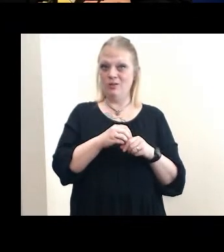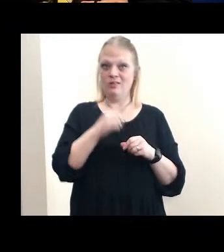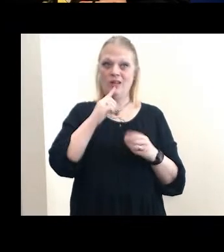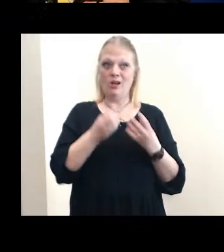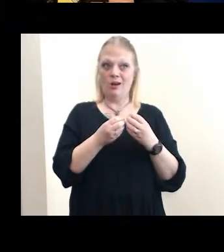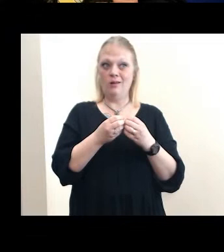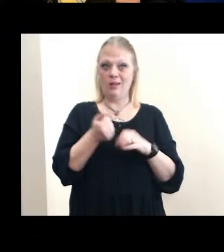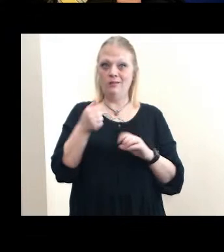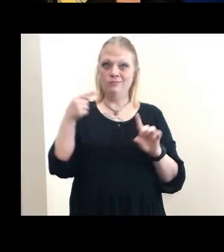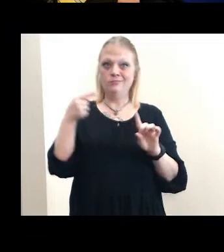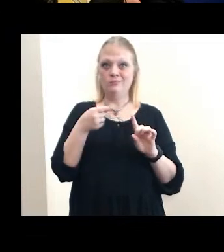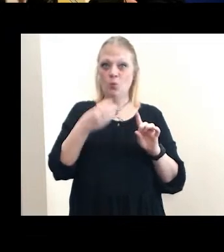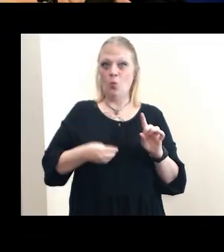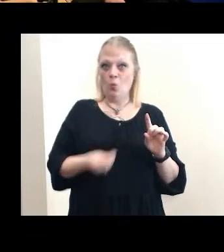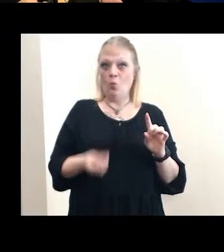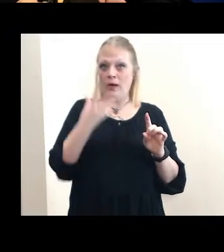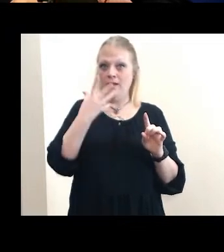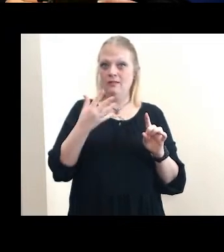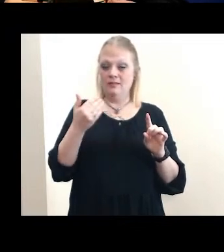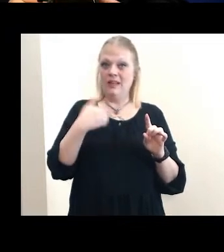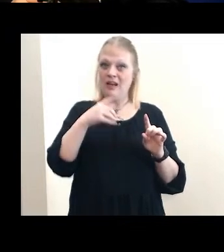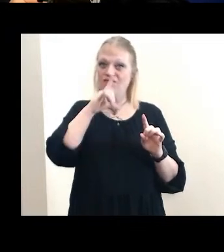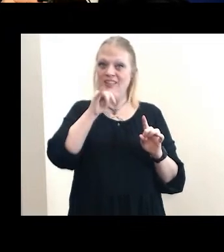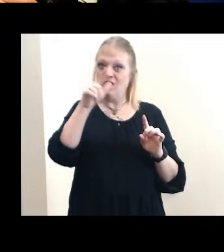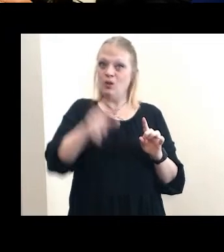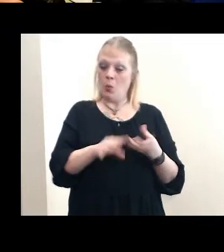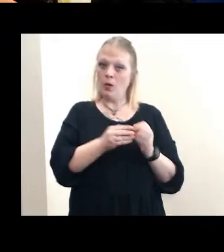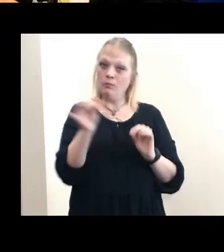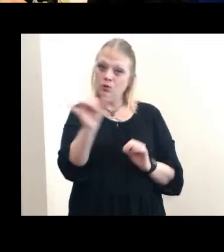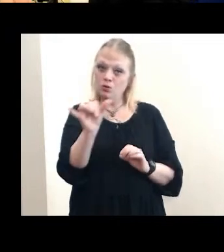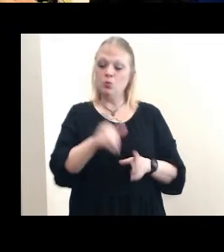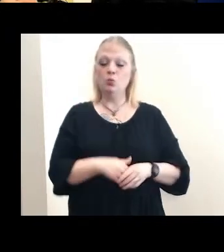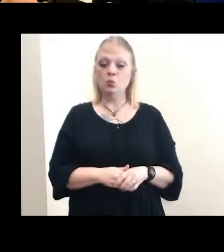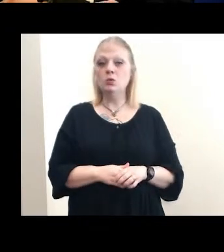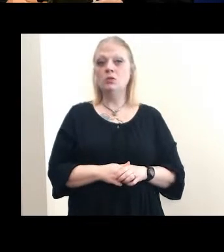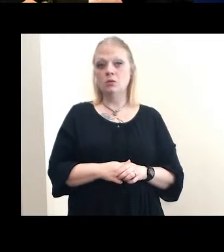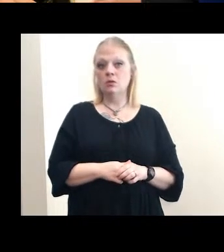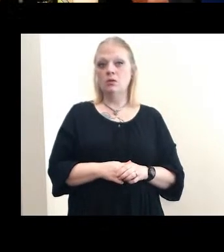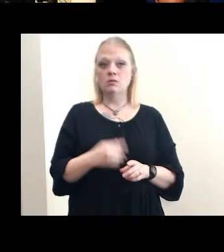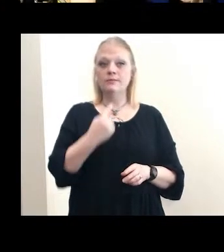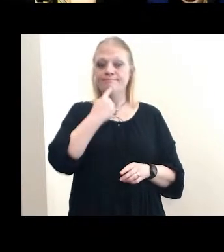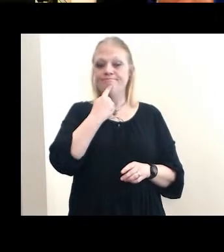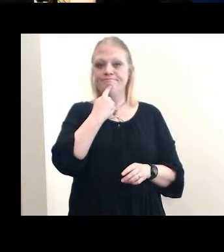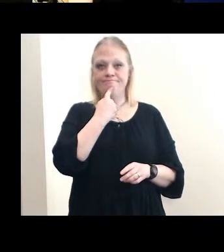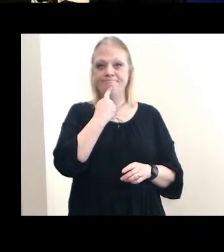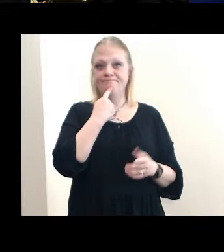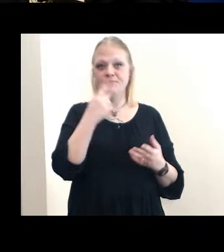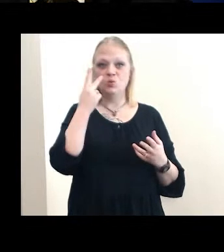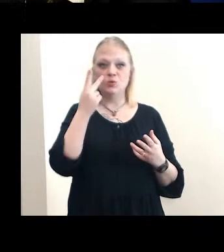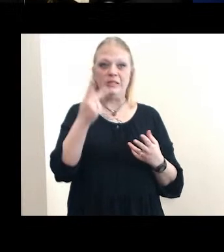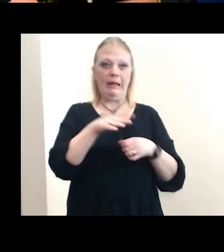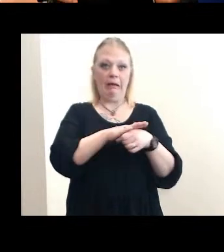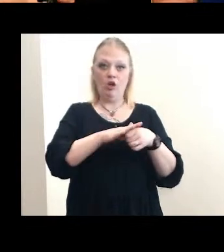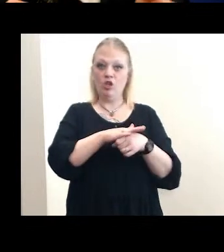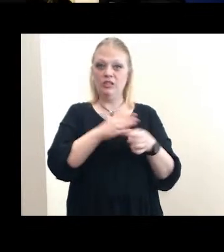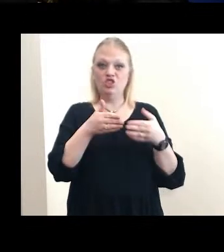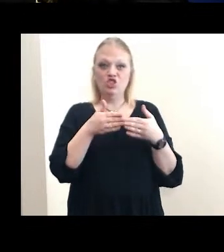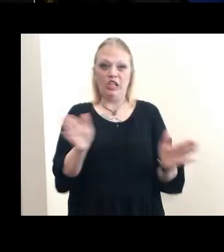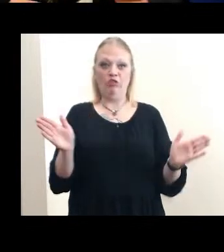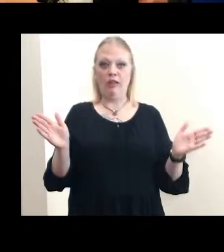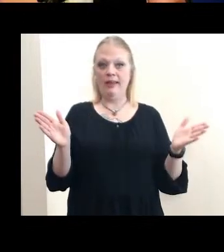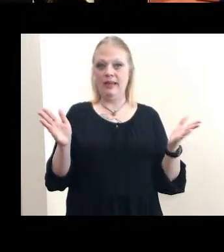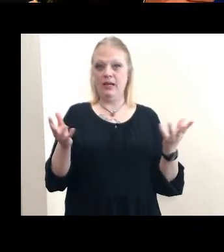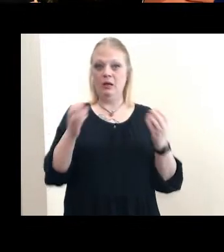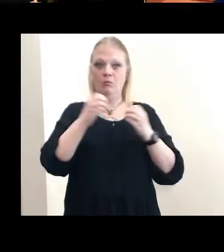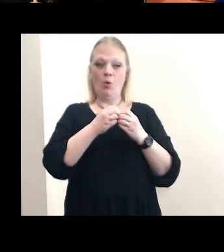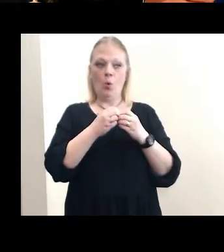city of Buffalo that have some exceptionally low numbers as well. It is disappointing to see areas that are generally